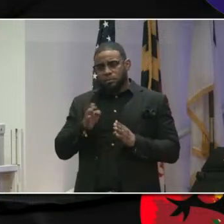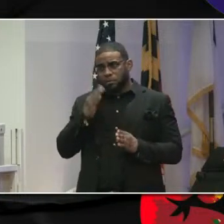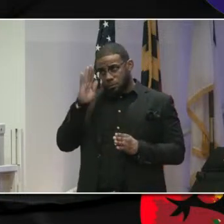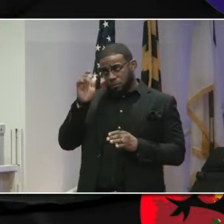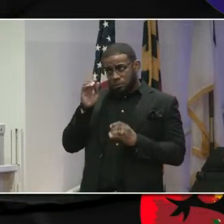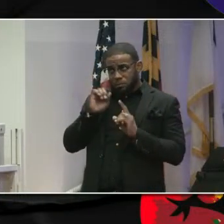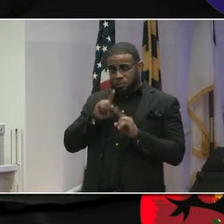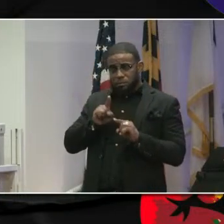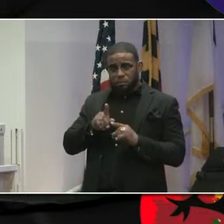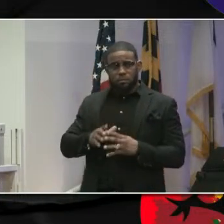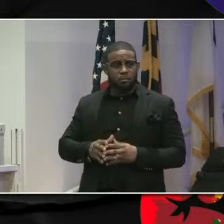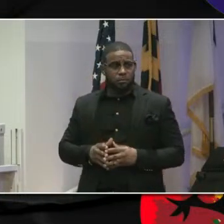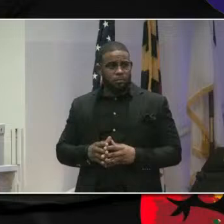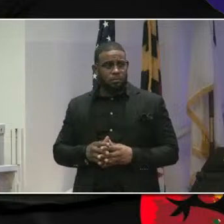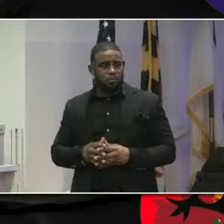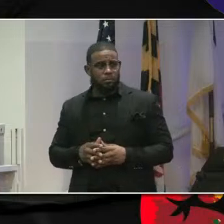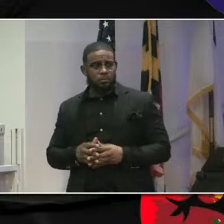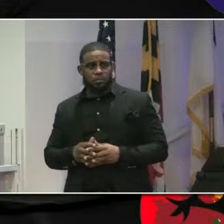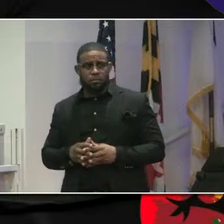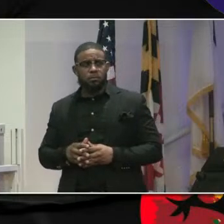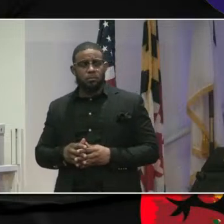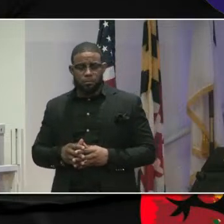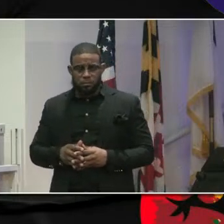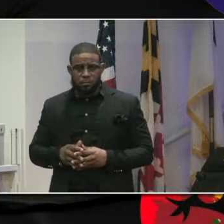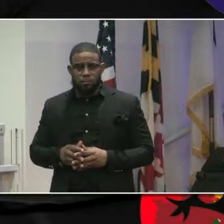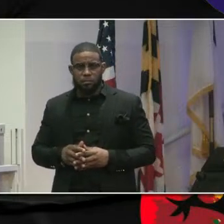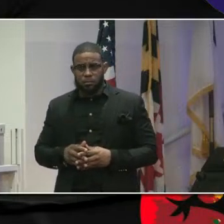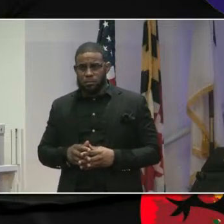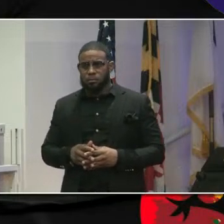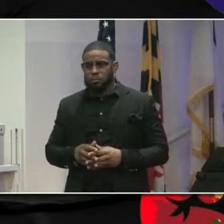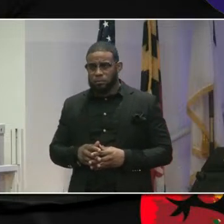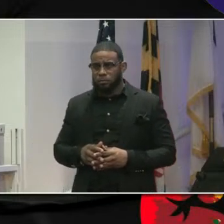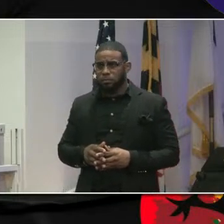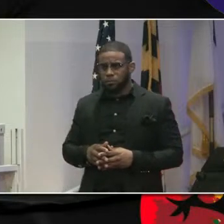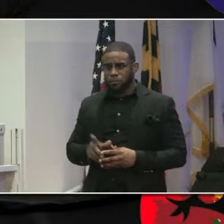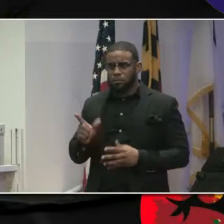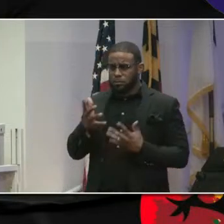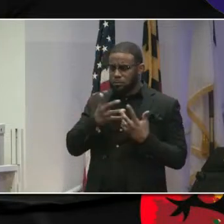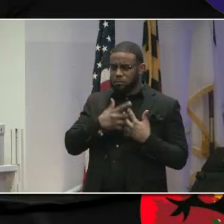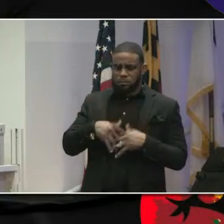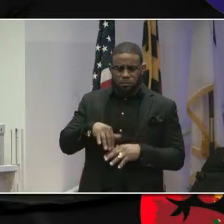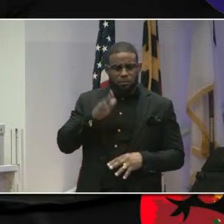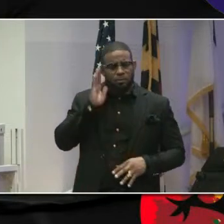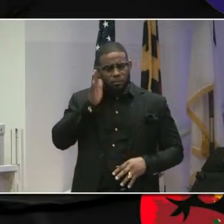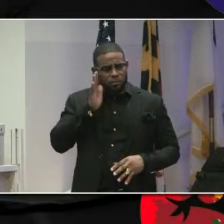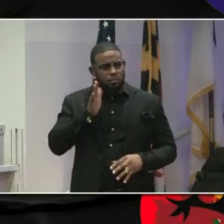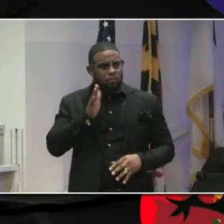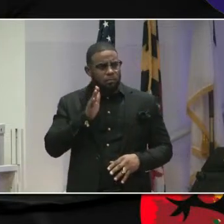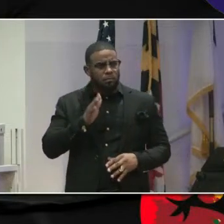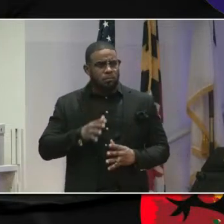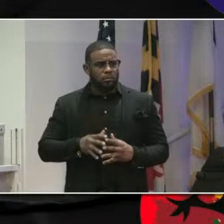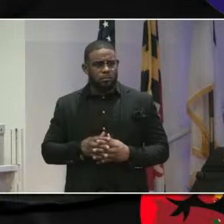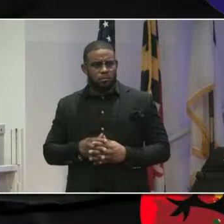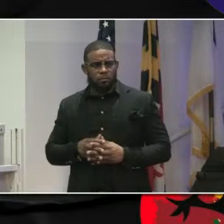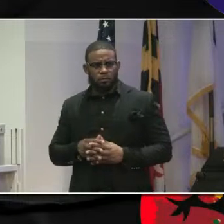can answer. And he'll work it out. He'll work it out. Sister Margaret